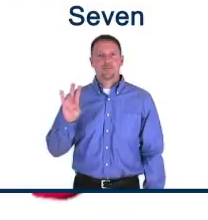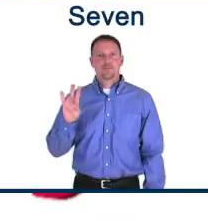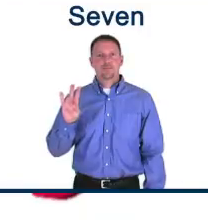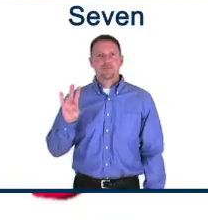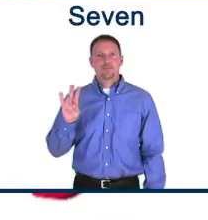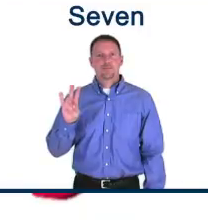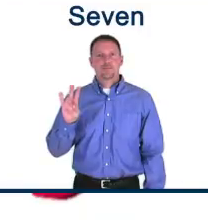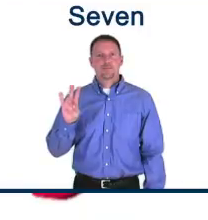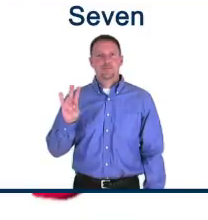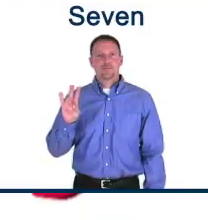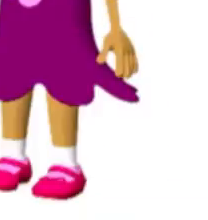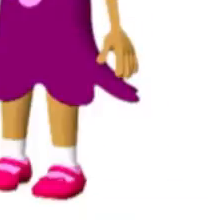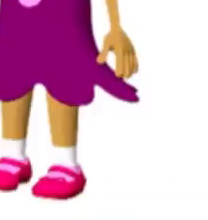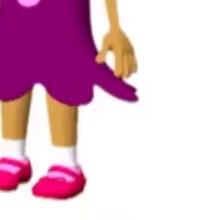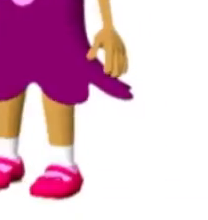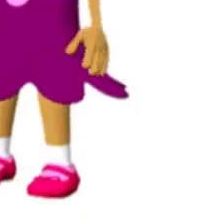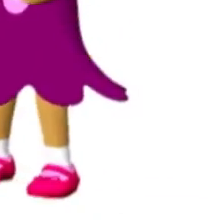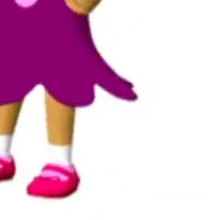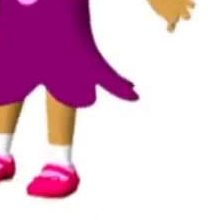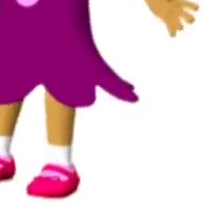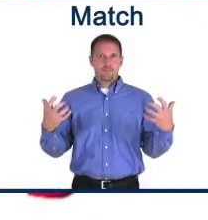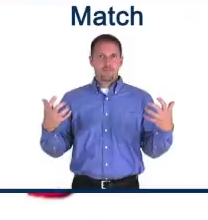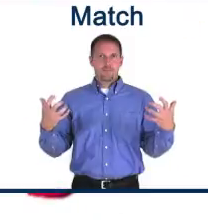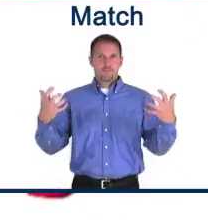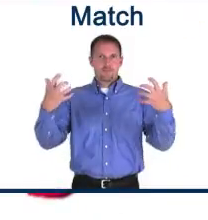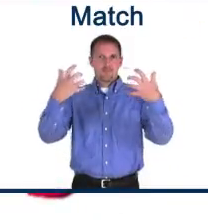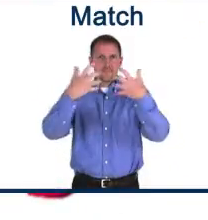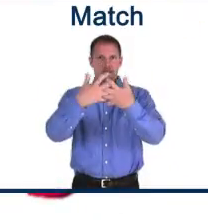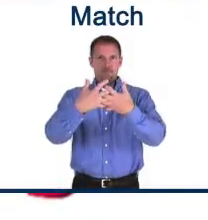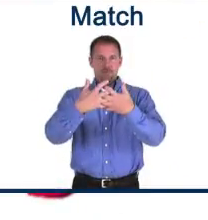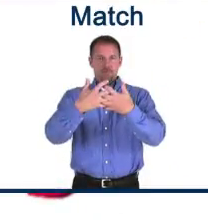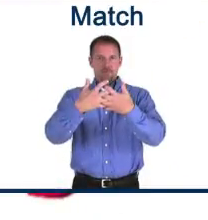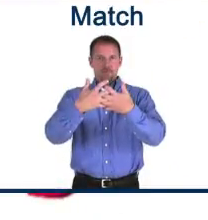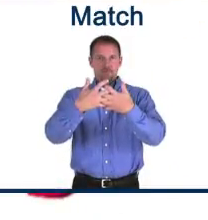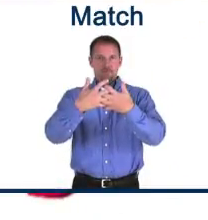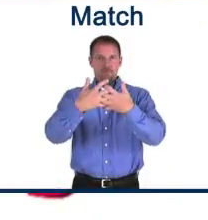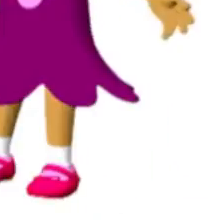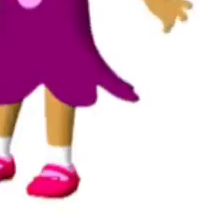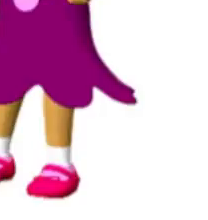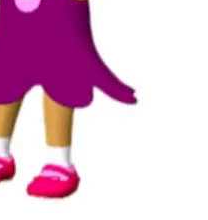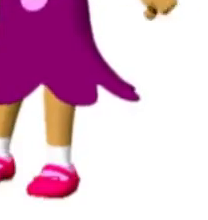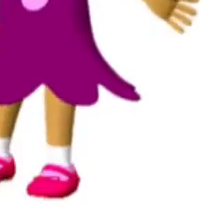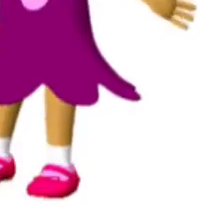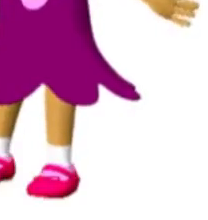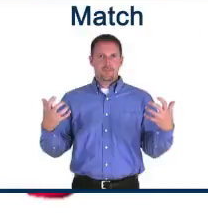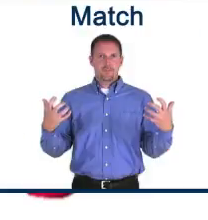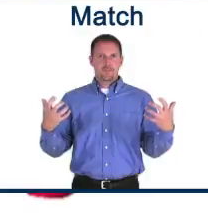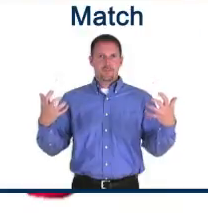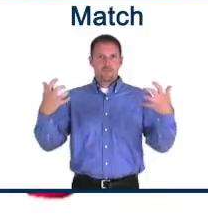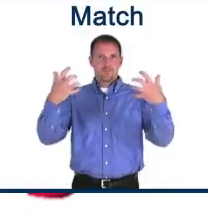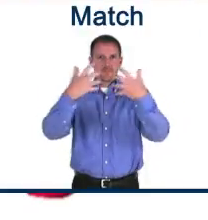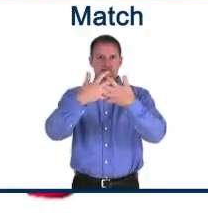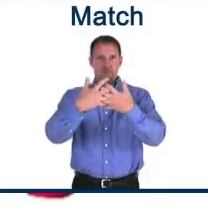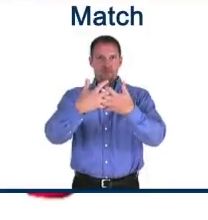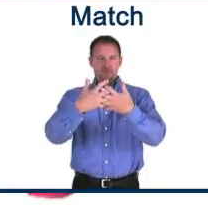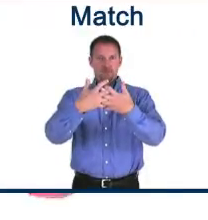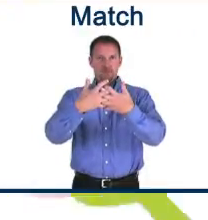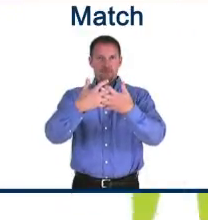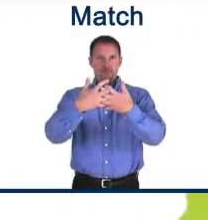I'm 7. I love it when the colors in my clothes match. I love it when my shoes and my hairbands match,